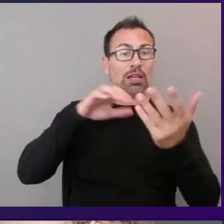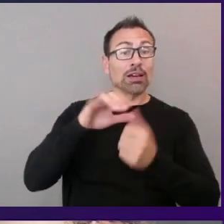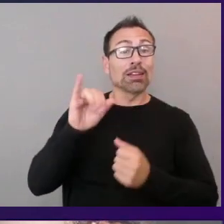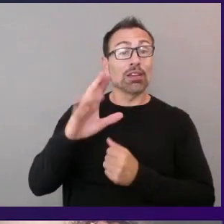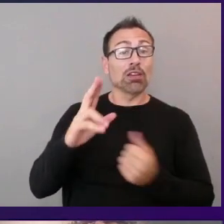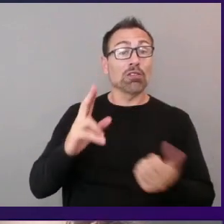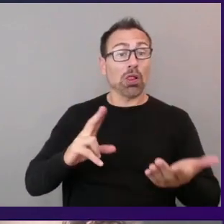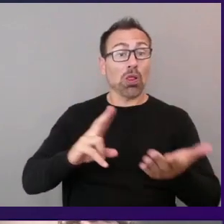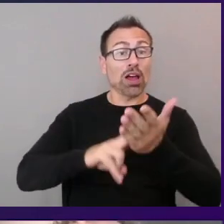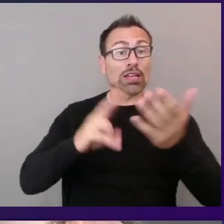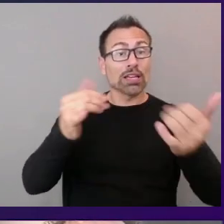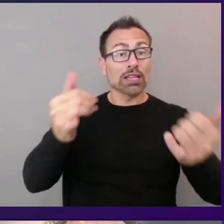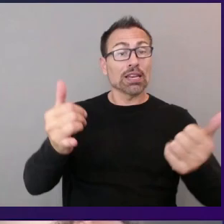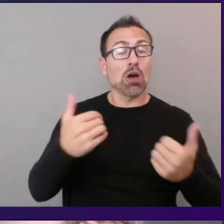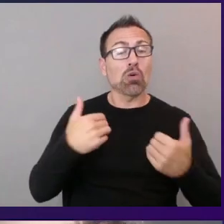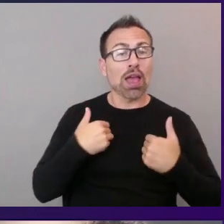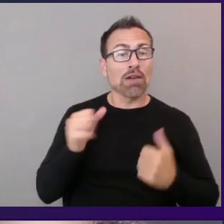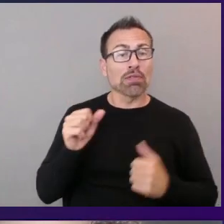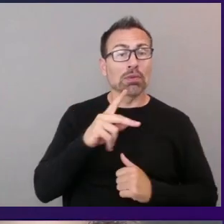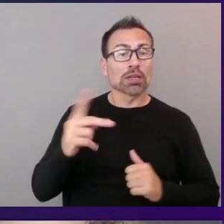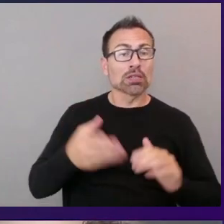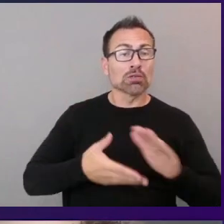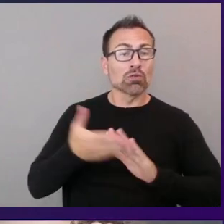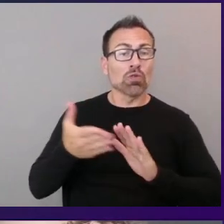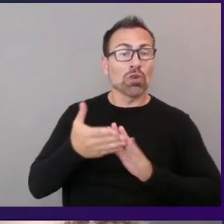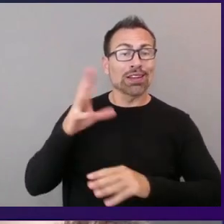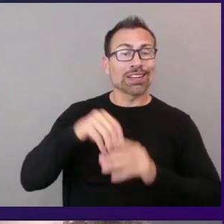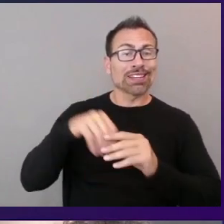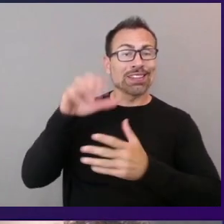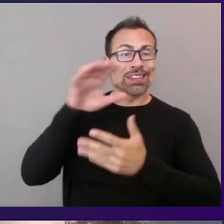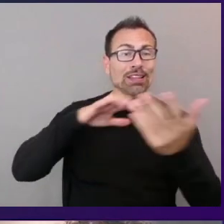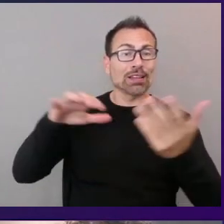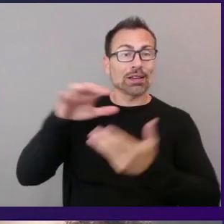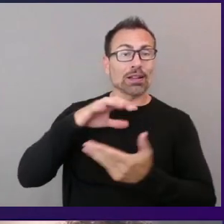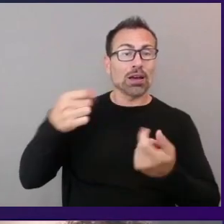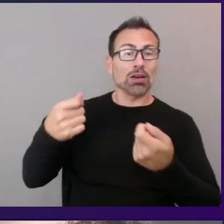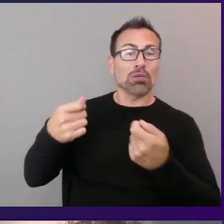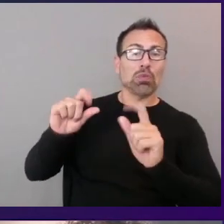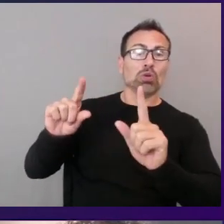our application running in the cloud hosted by Amplify hosting.